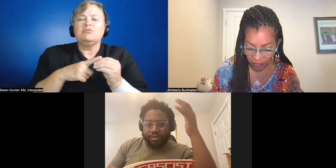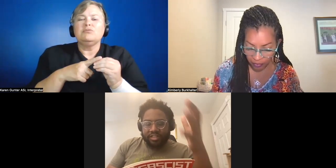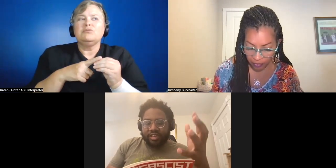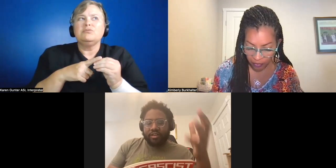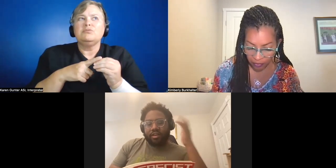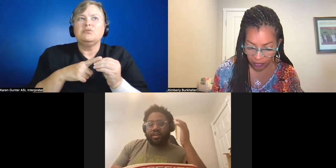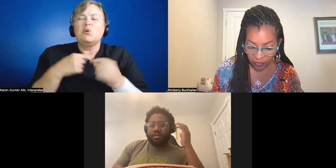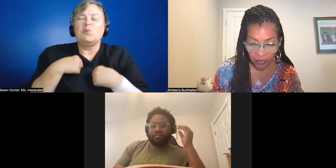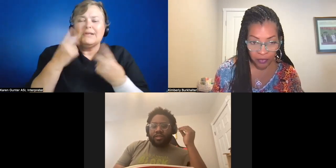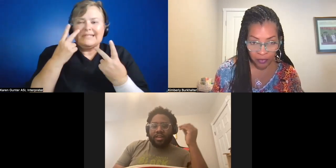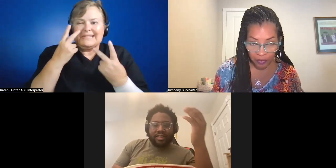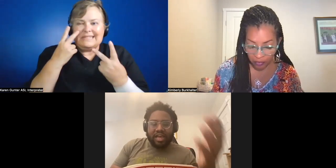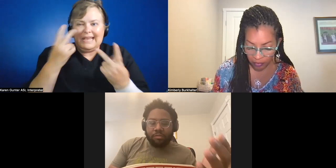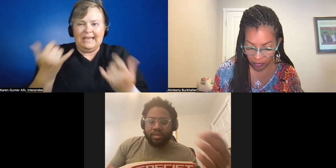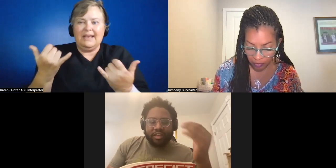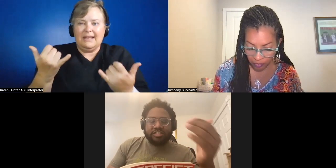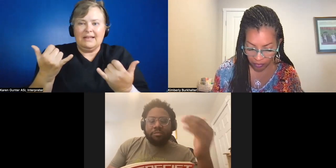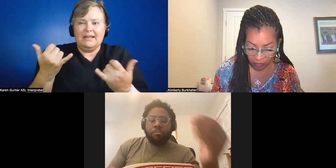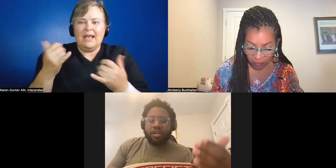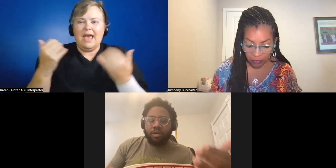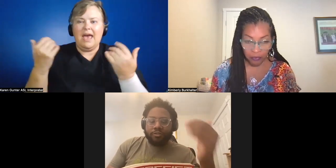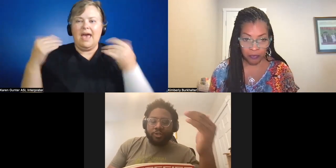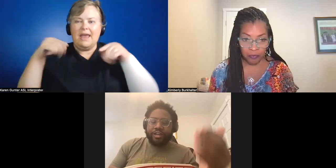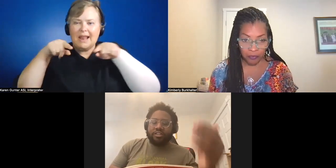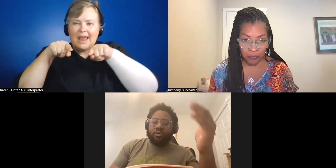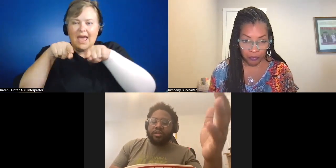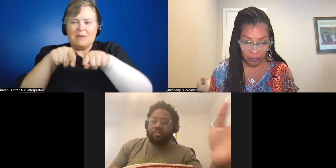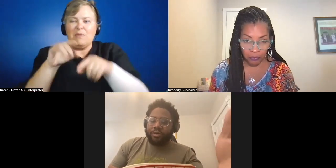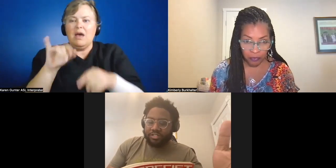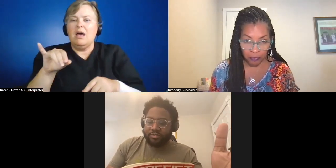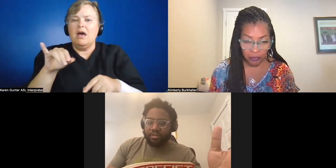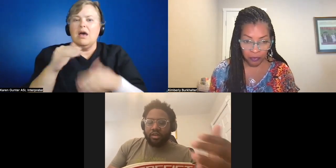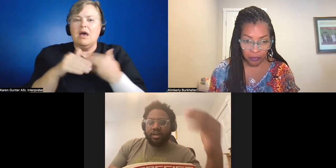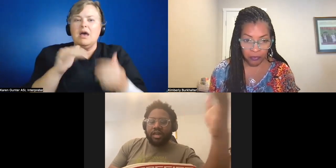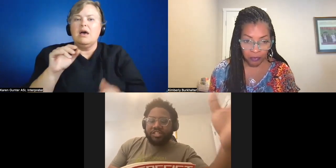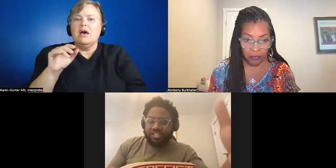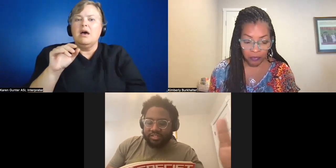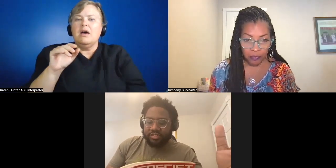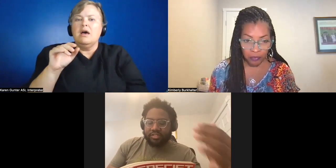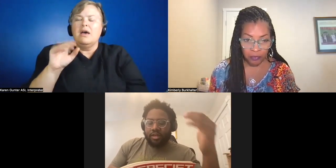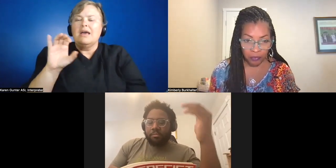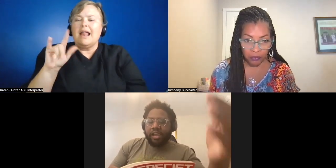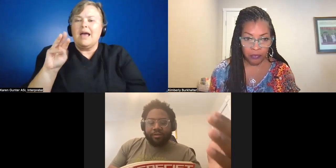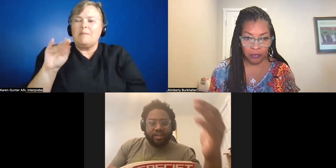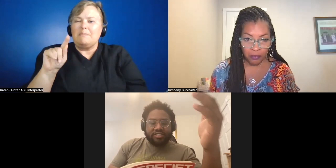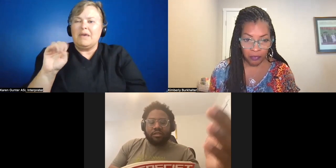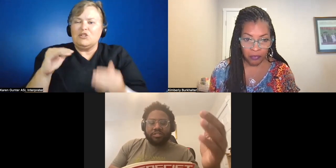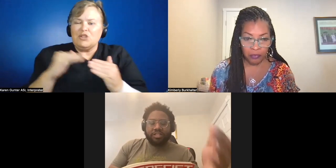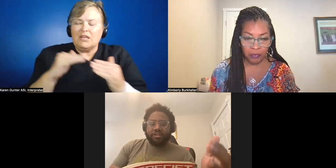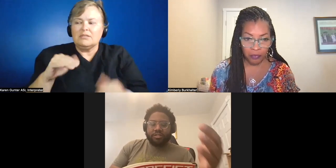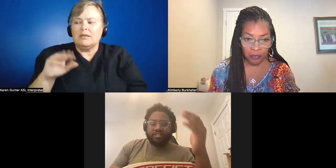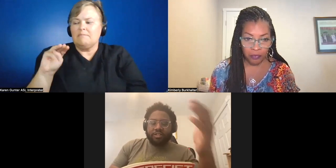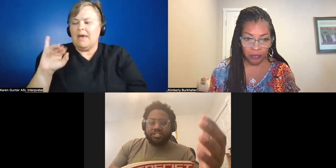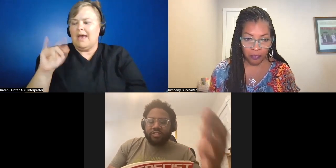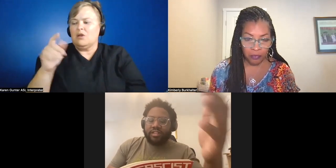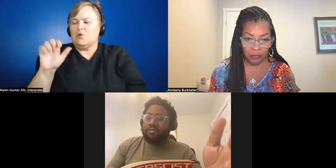we're seeing an alignment against the momentum of trans and queer liberation, climate justice, migrant and asylum